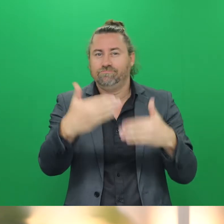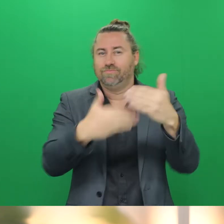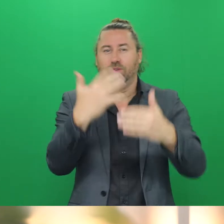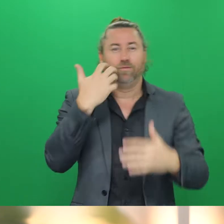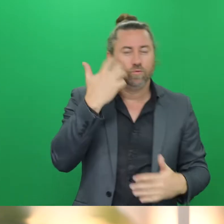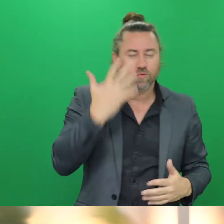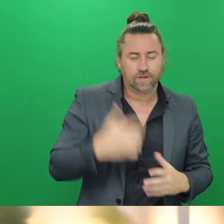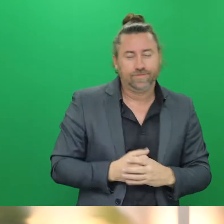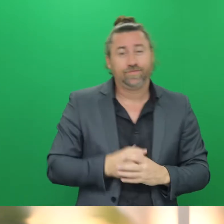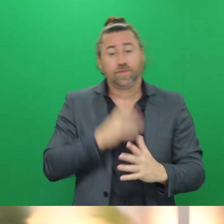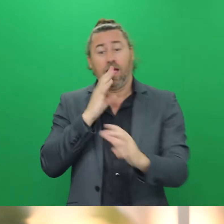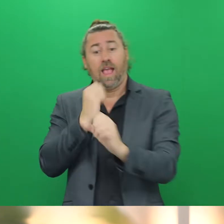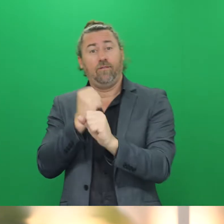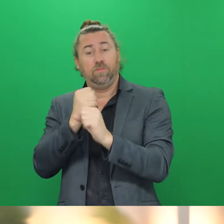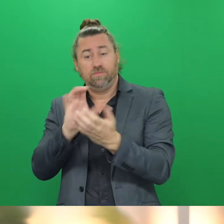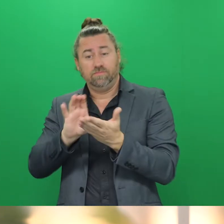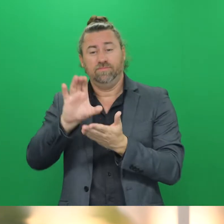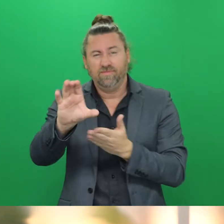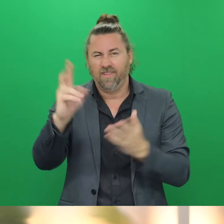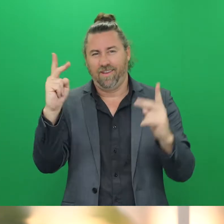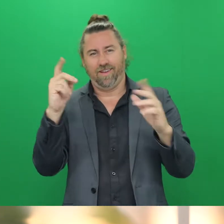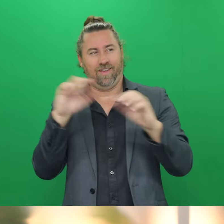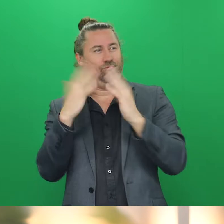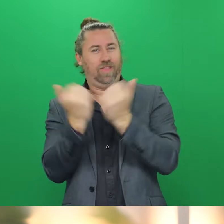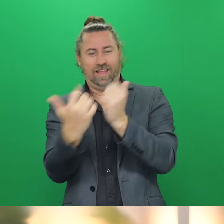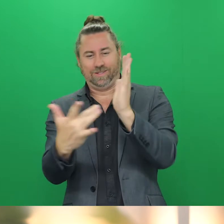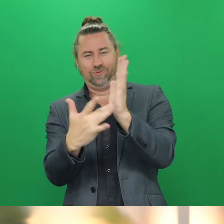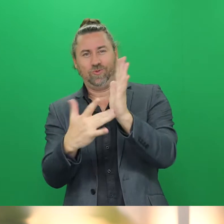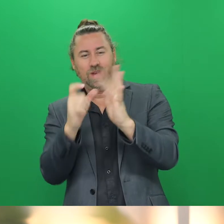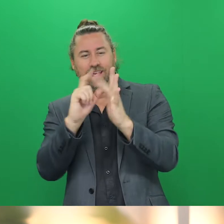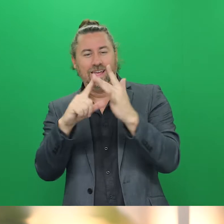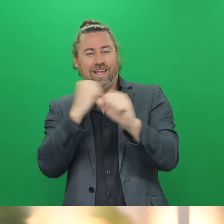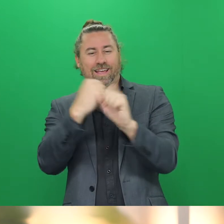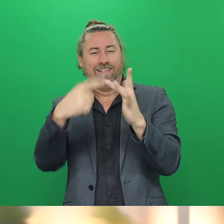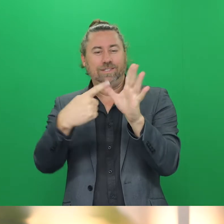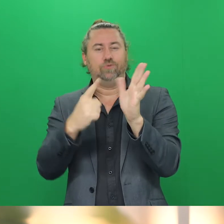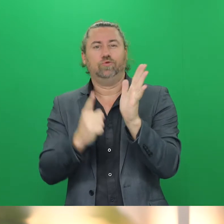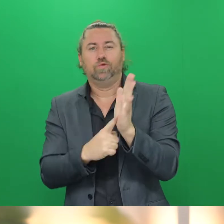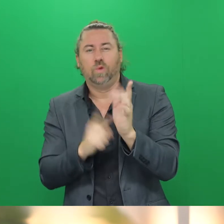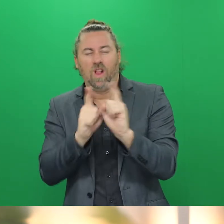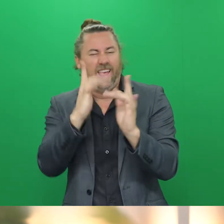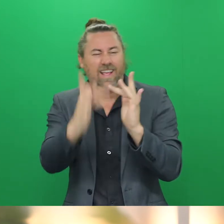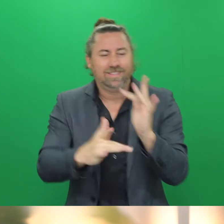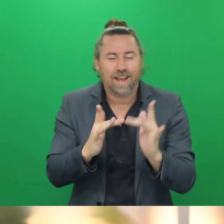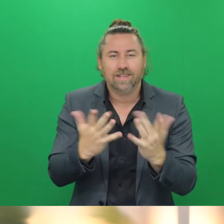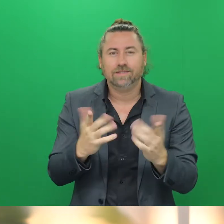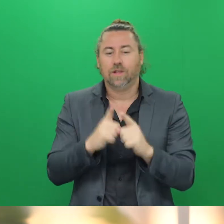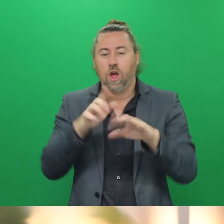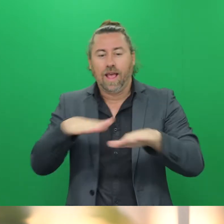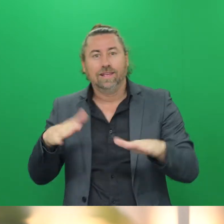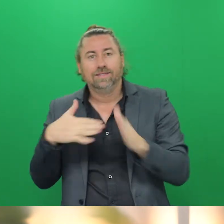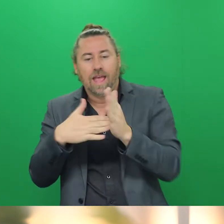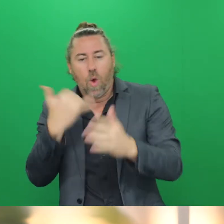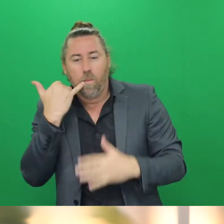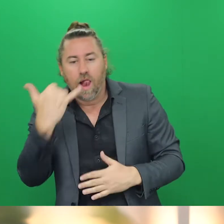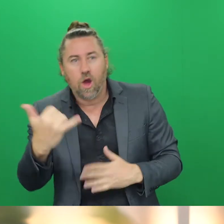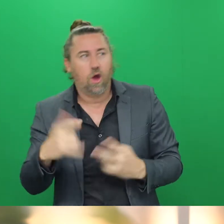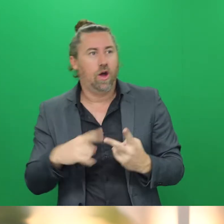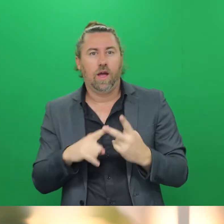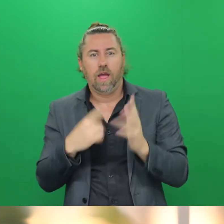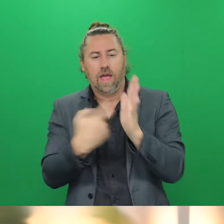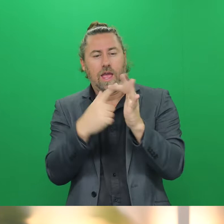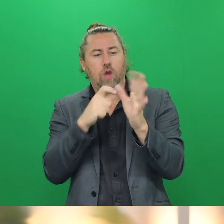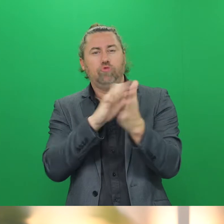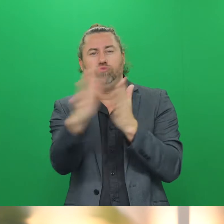The government also funds a range of digital mental health services for young people. These include Kids Helpline,